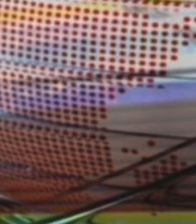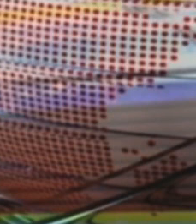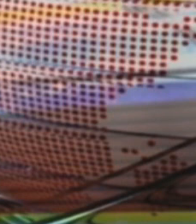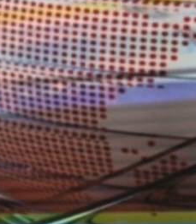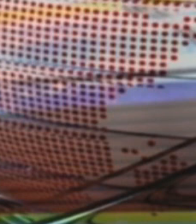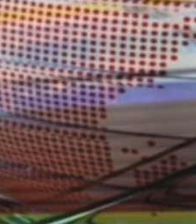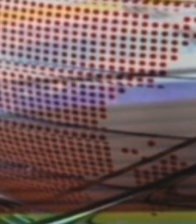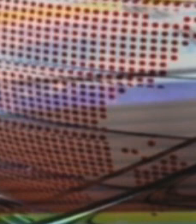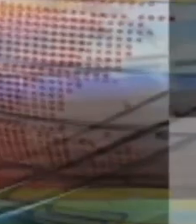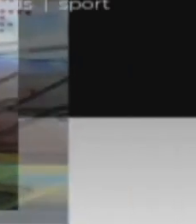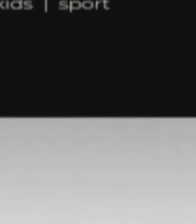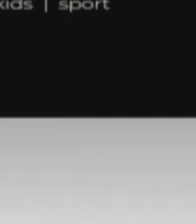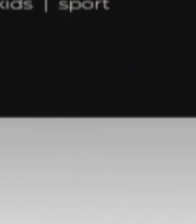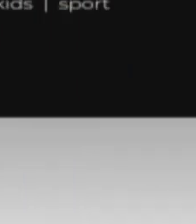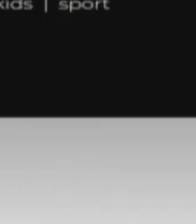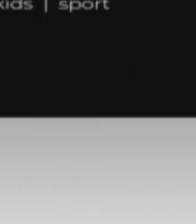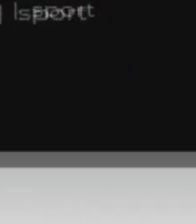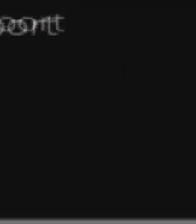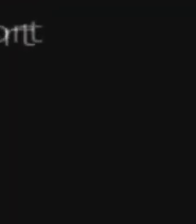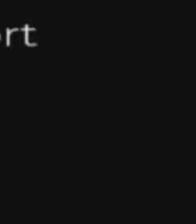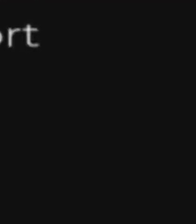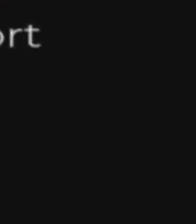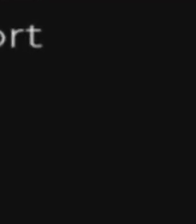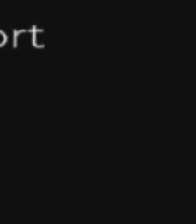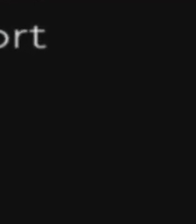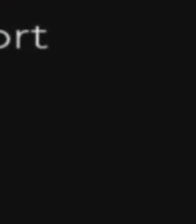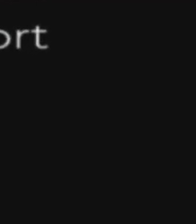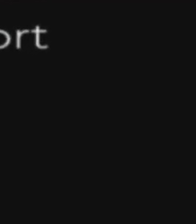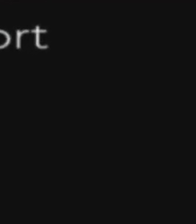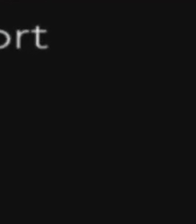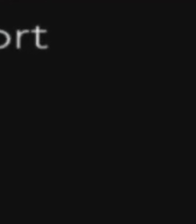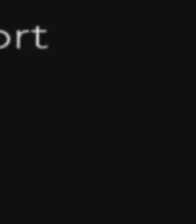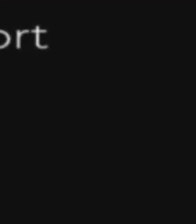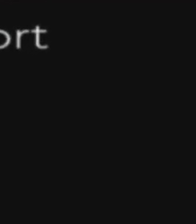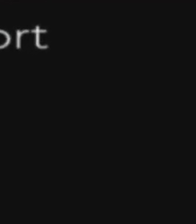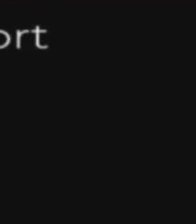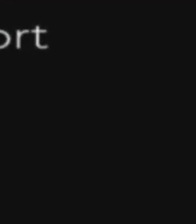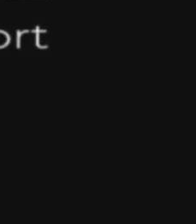NTV Sport in association with Showmax.